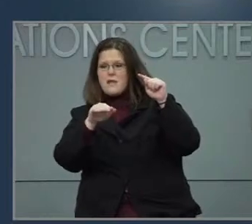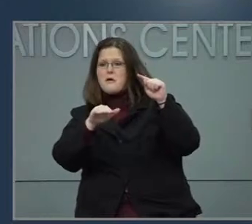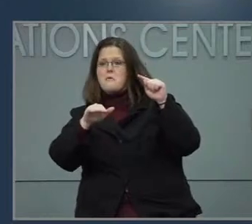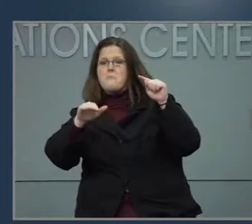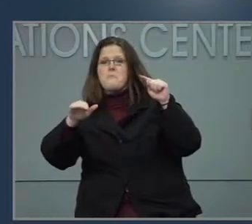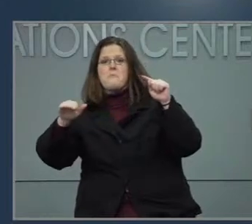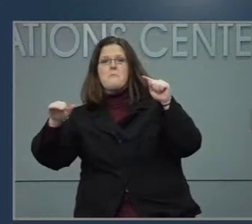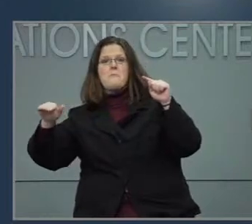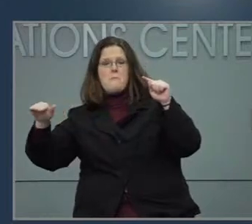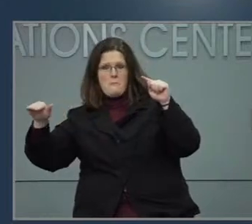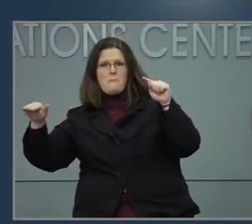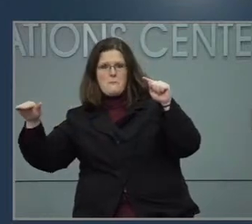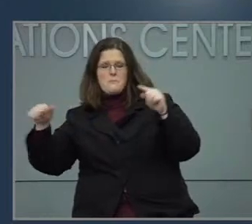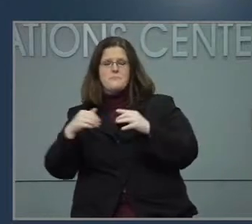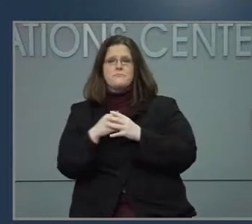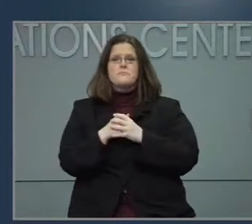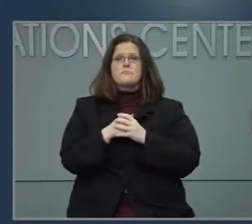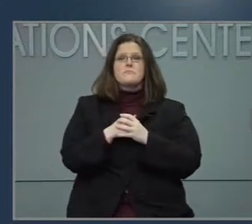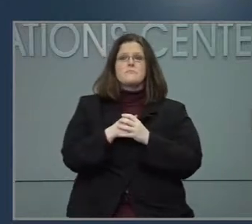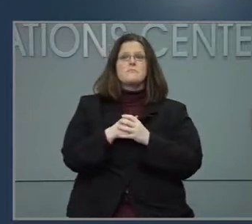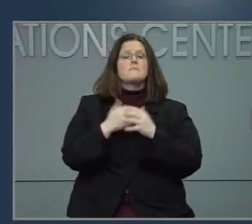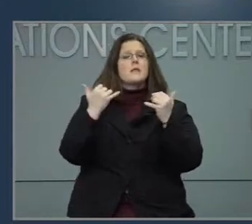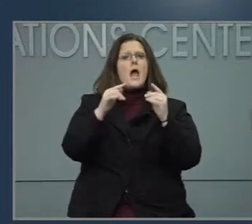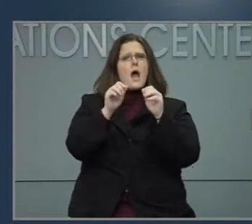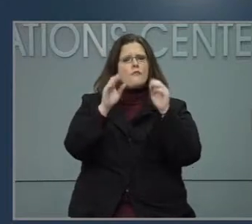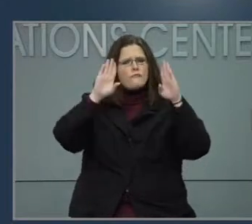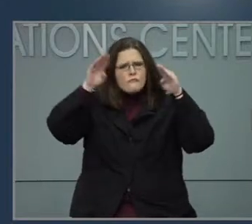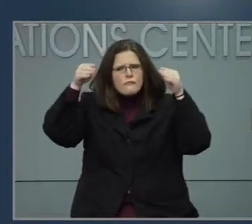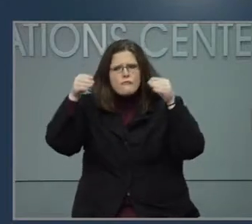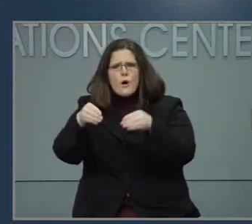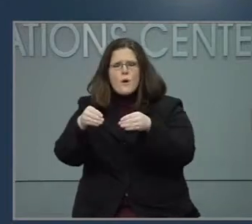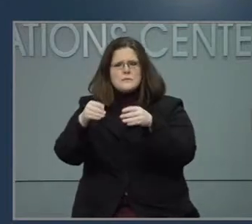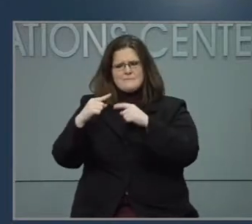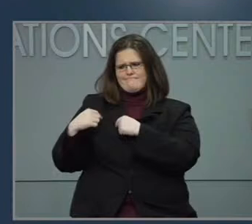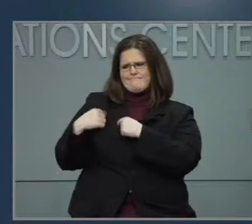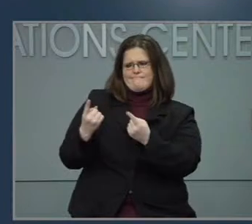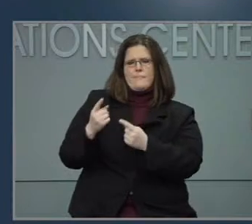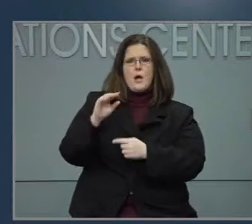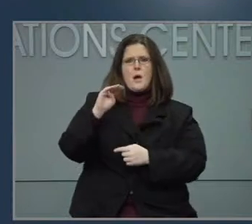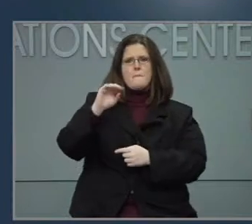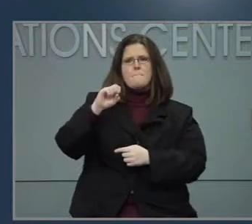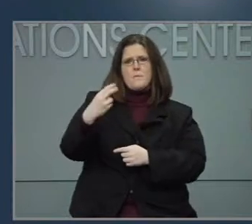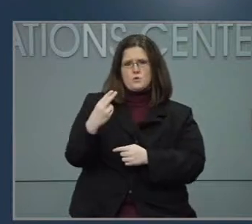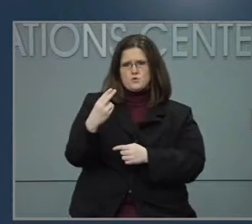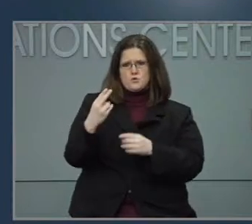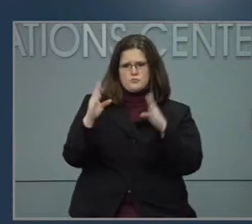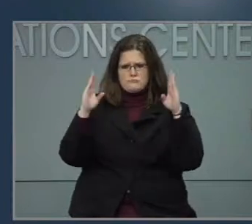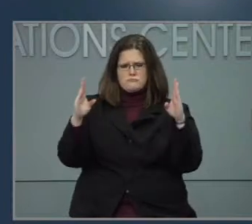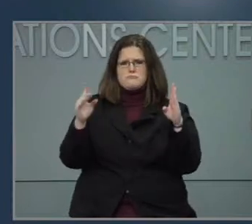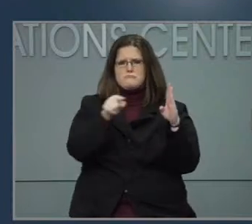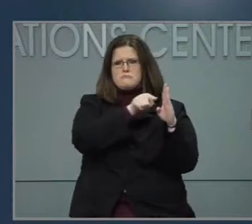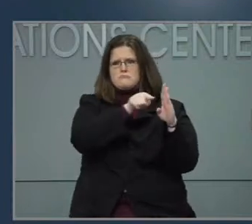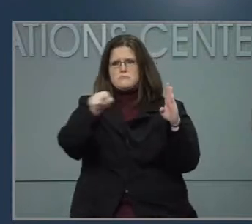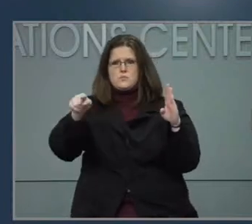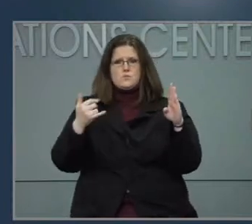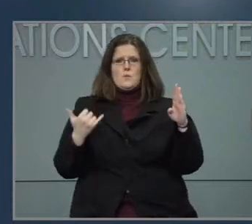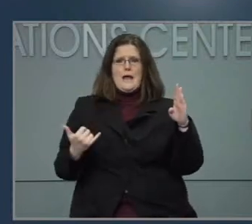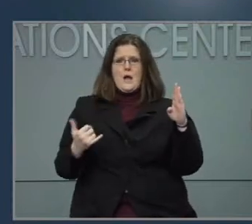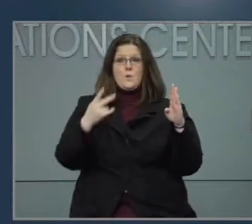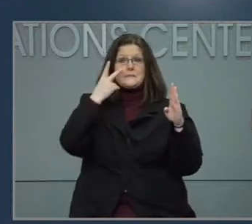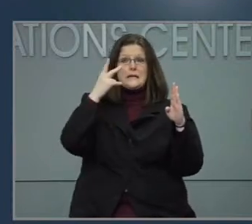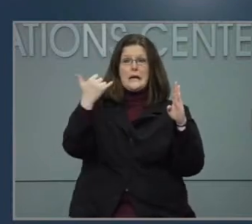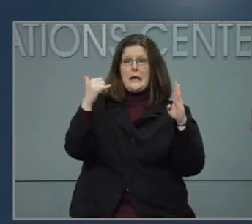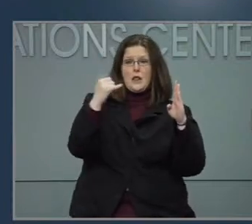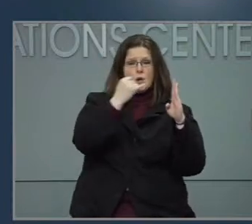off. If we narrow in on the trajectory of cases from early March through today, you can now see a